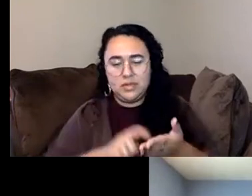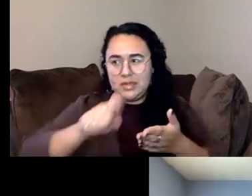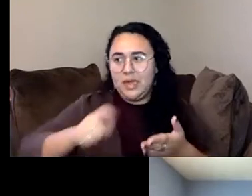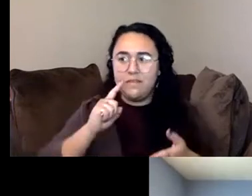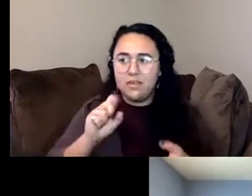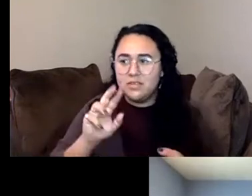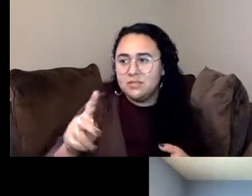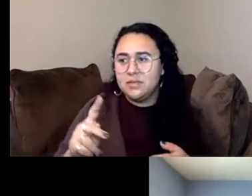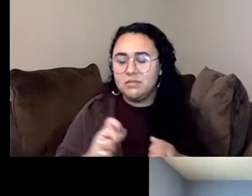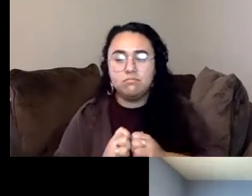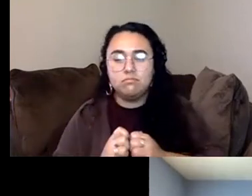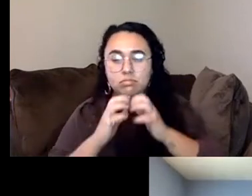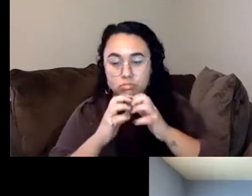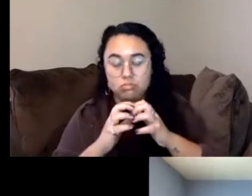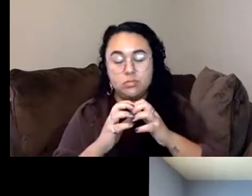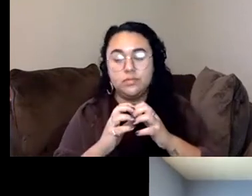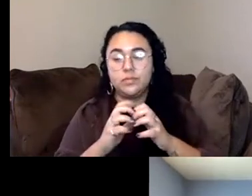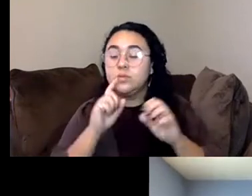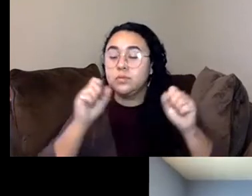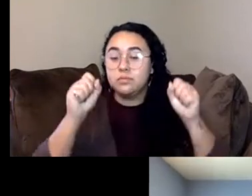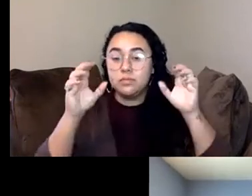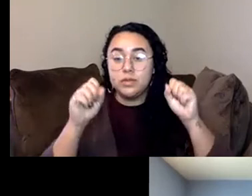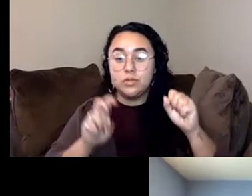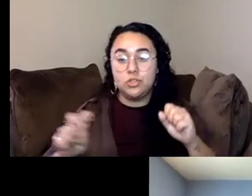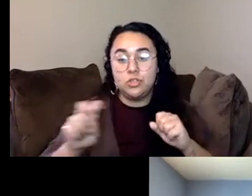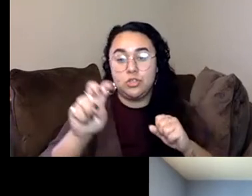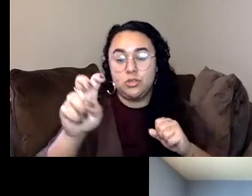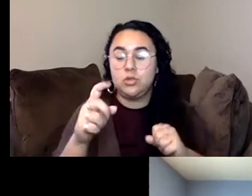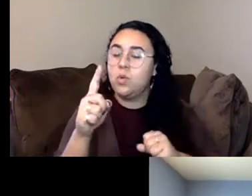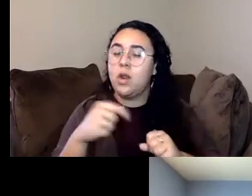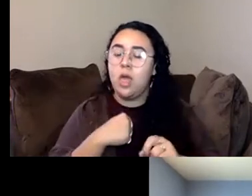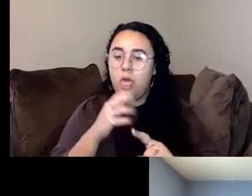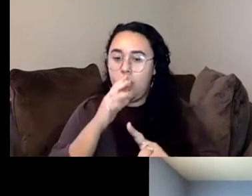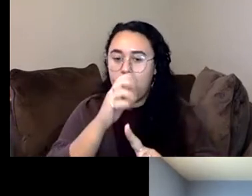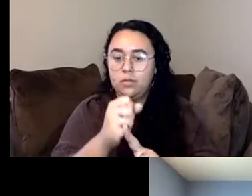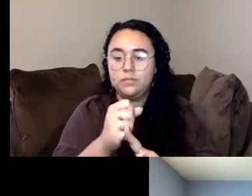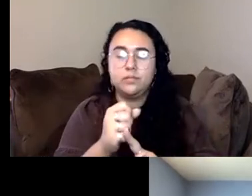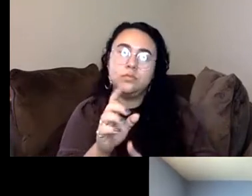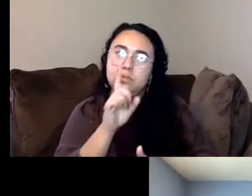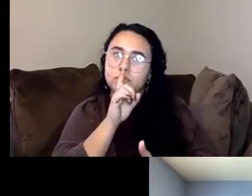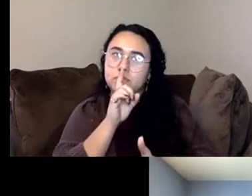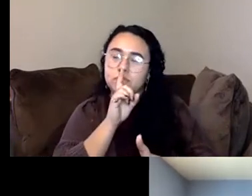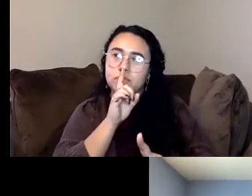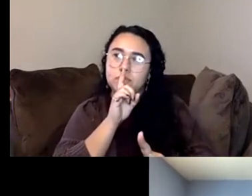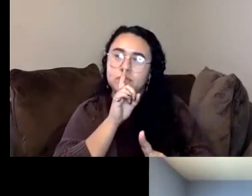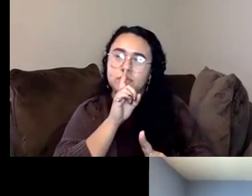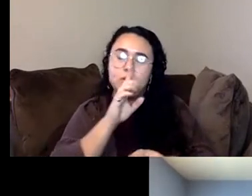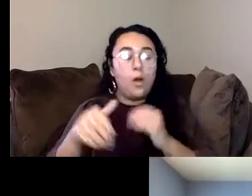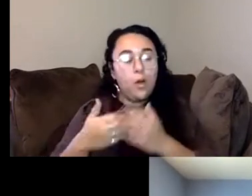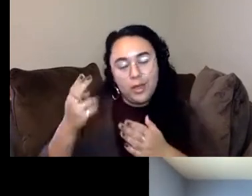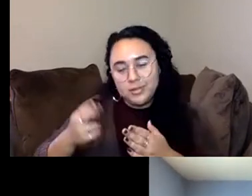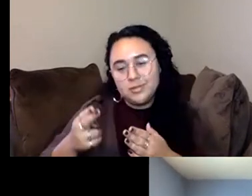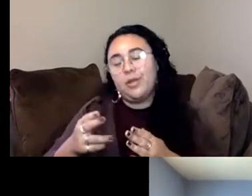a really an incredible journey. I think one of the things that attracted me, well, I'm not going to go through the whole history of it, but I will